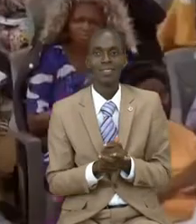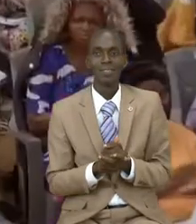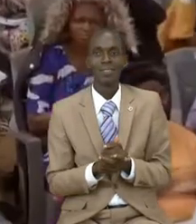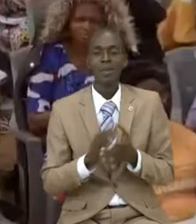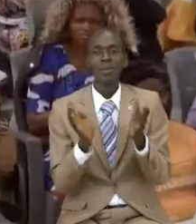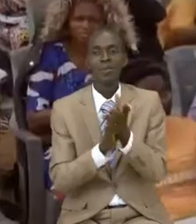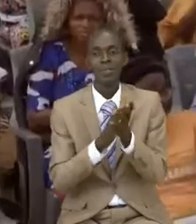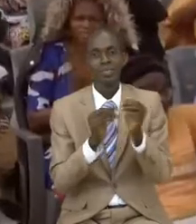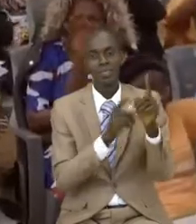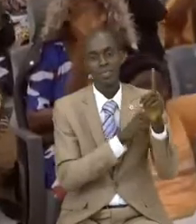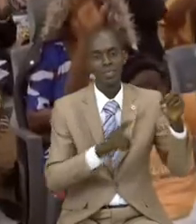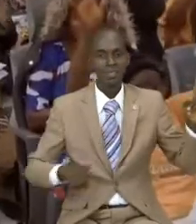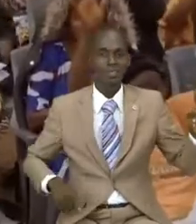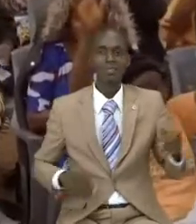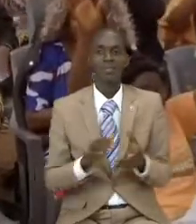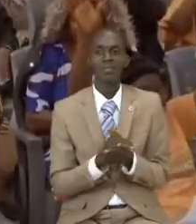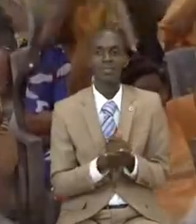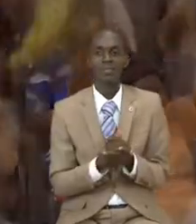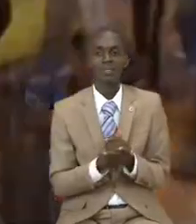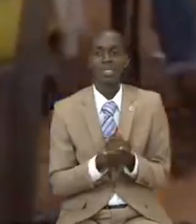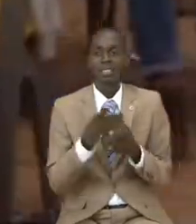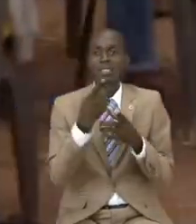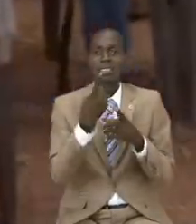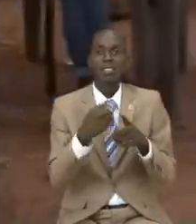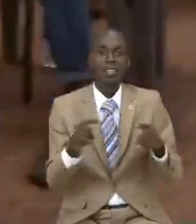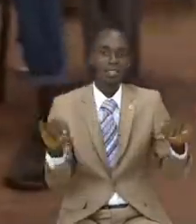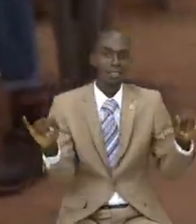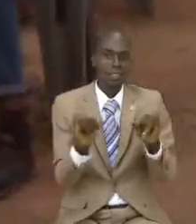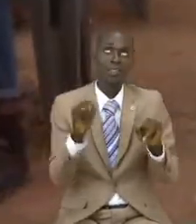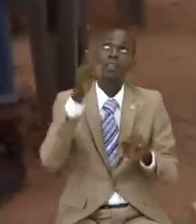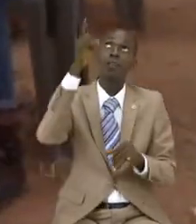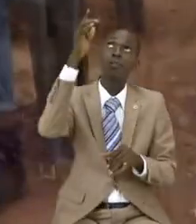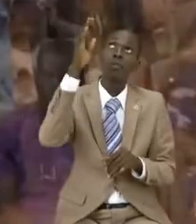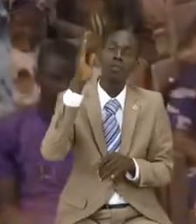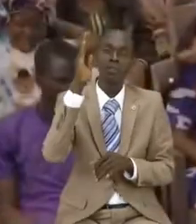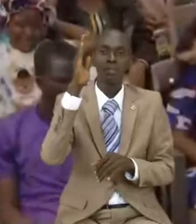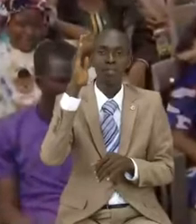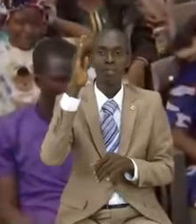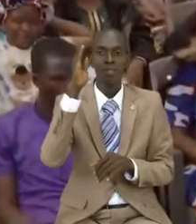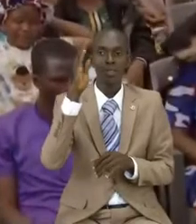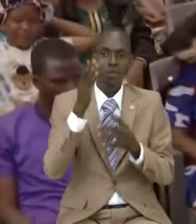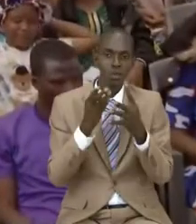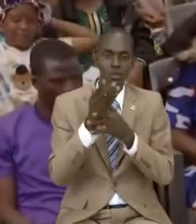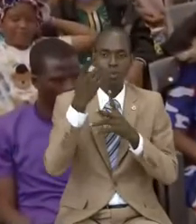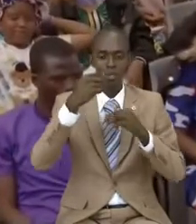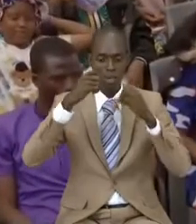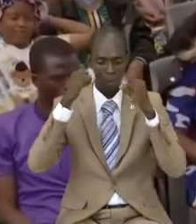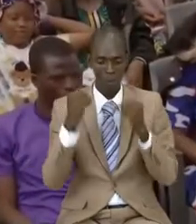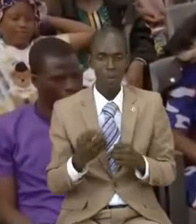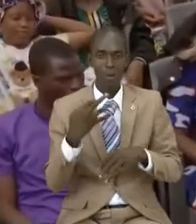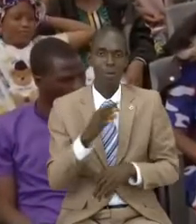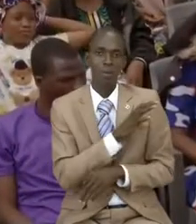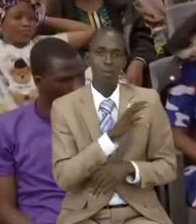Praise the Lord. The same God, through the power of